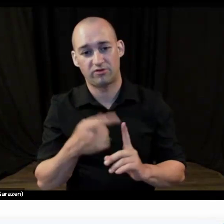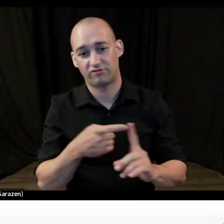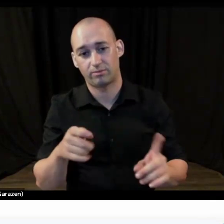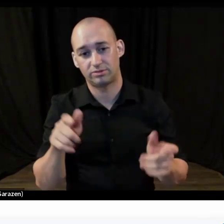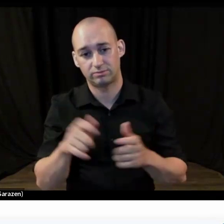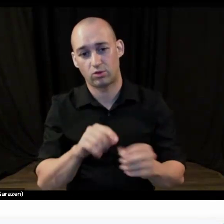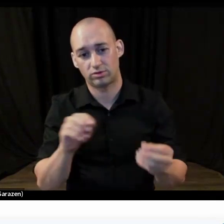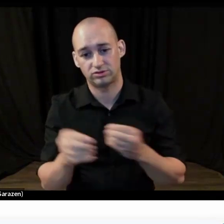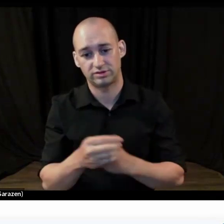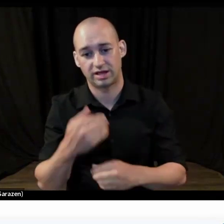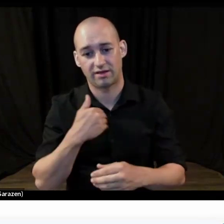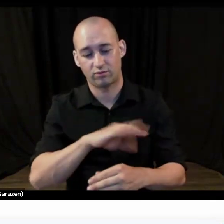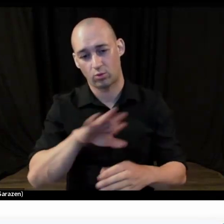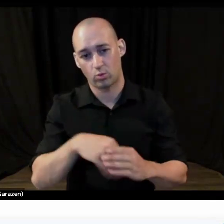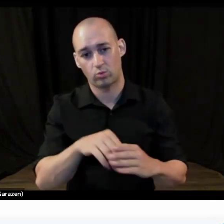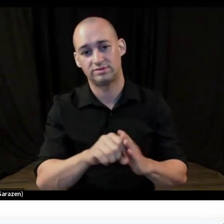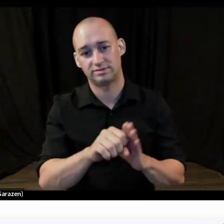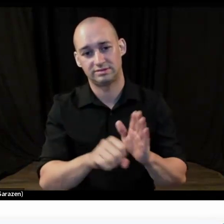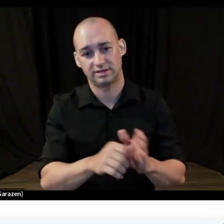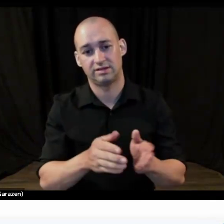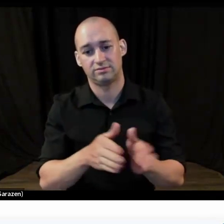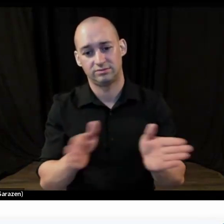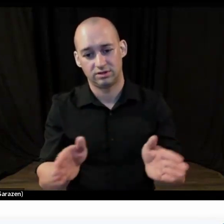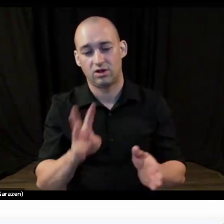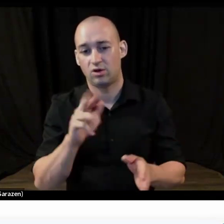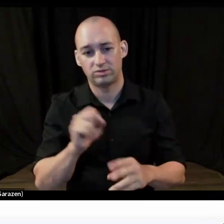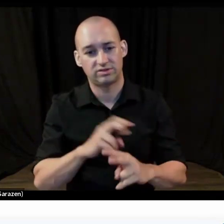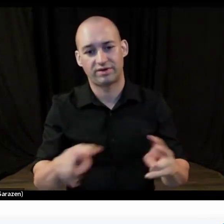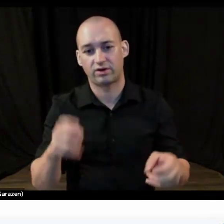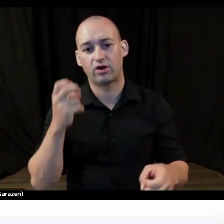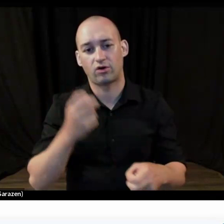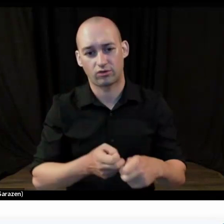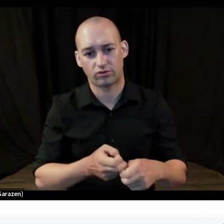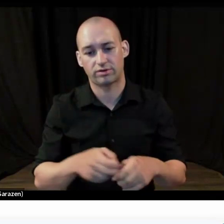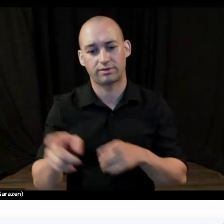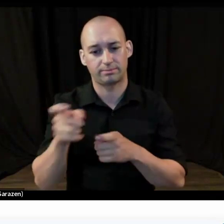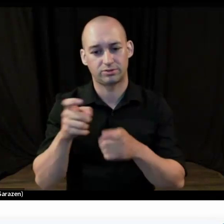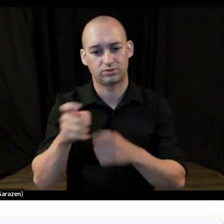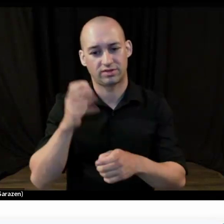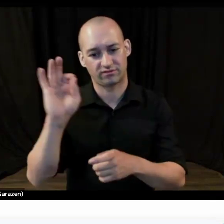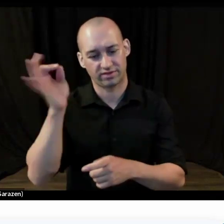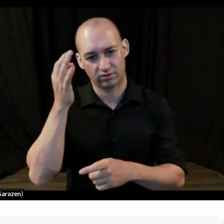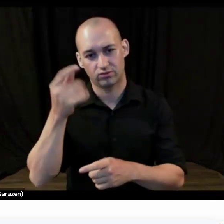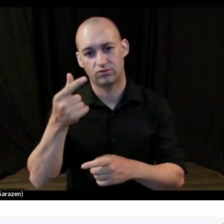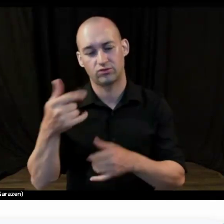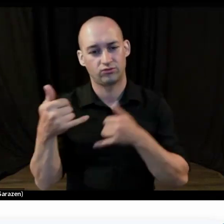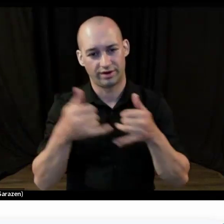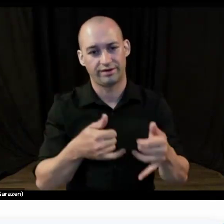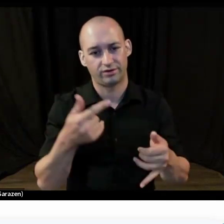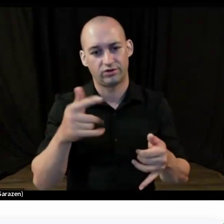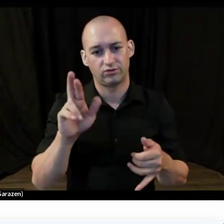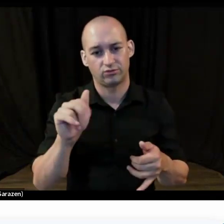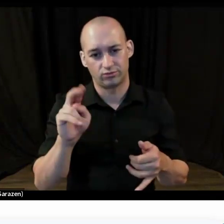had a statewide reach, it was a slog to administer a federal grant. And